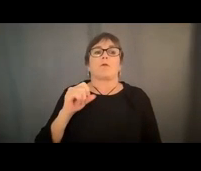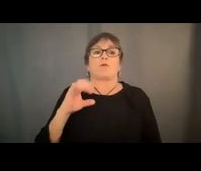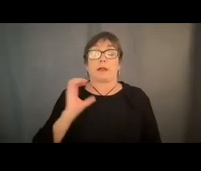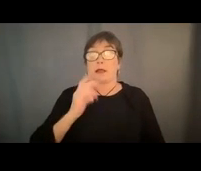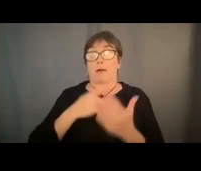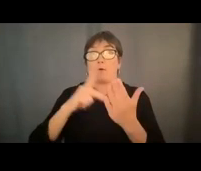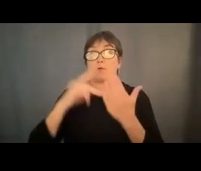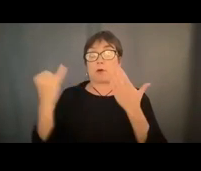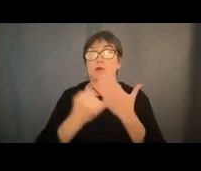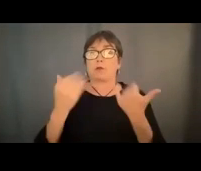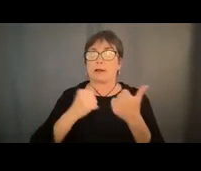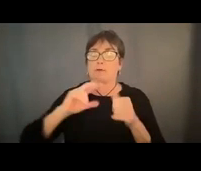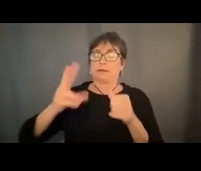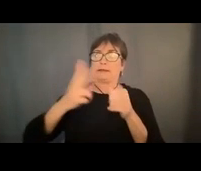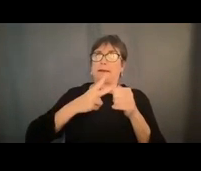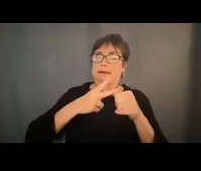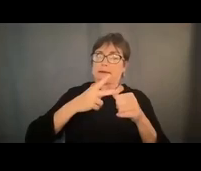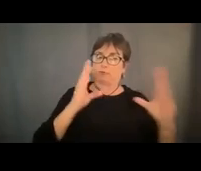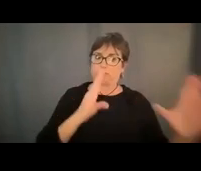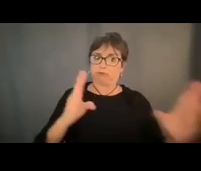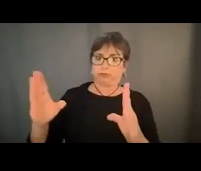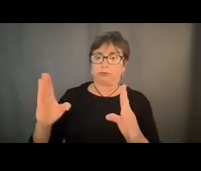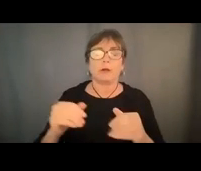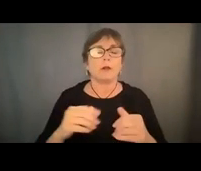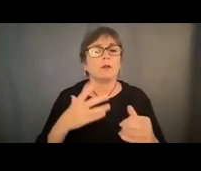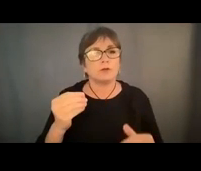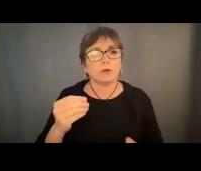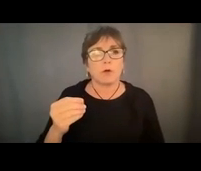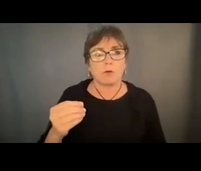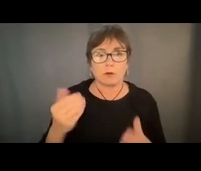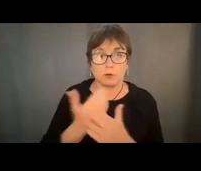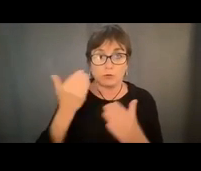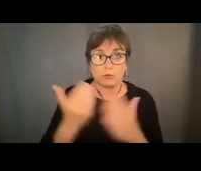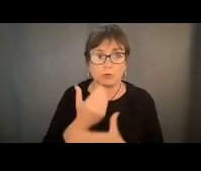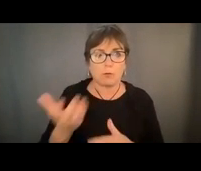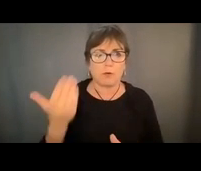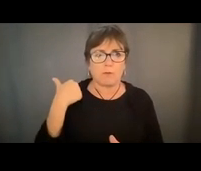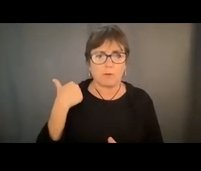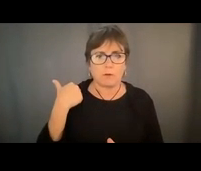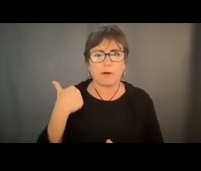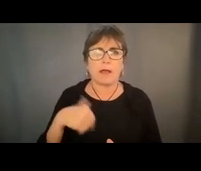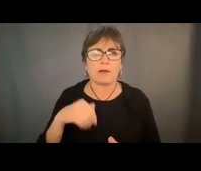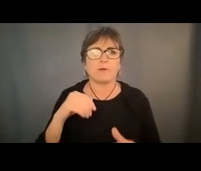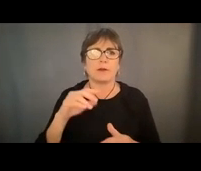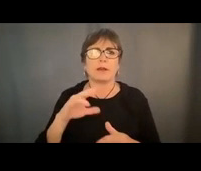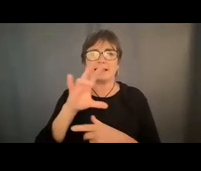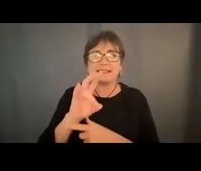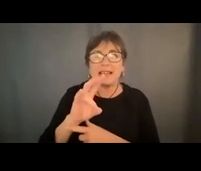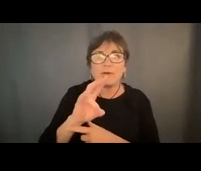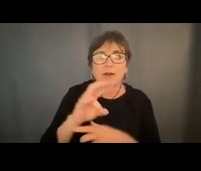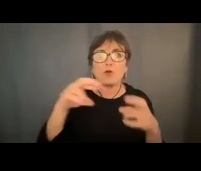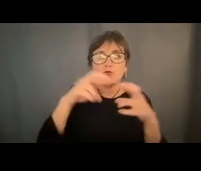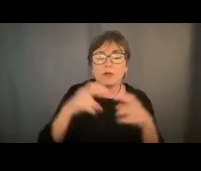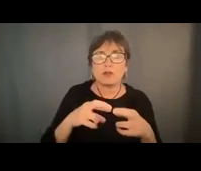And on this new cycle, there used to be in the past seven regional RSA PTIs. Now we have, there are